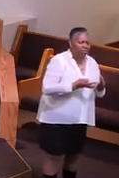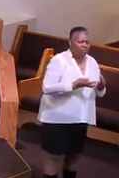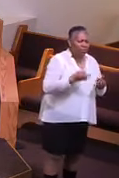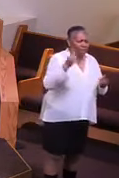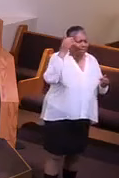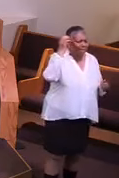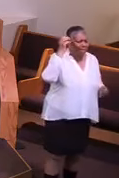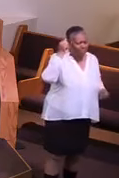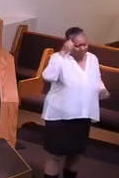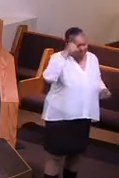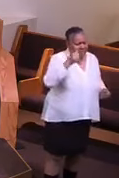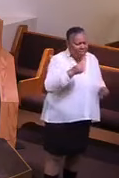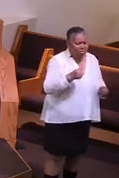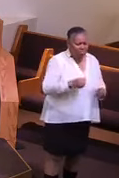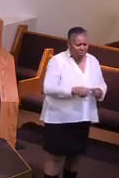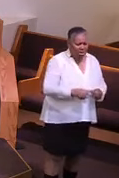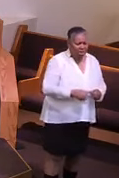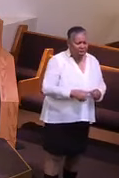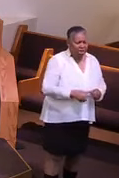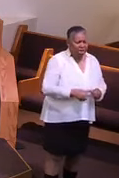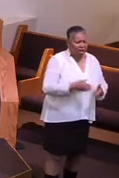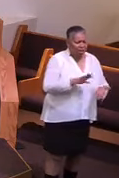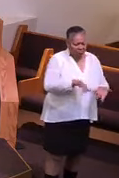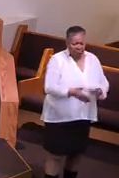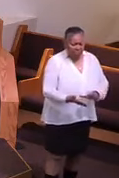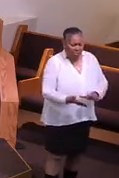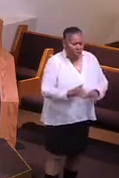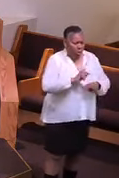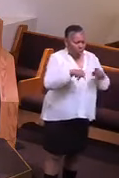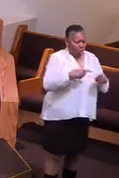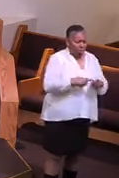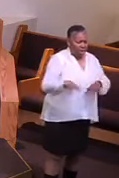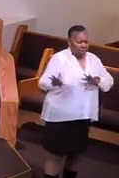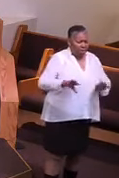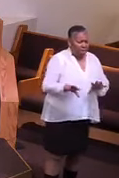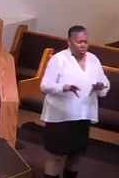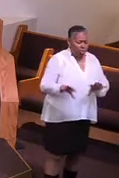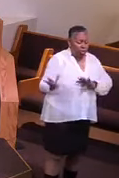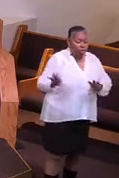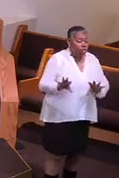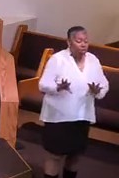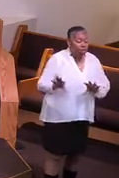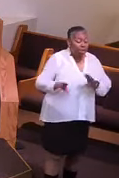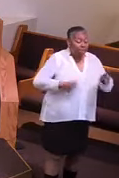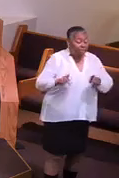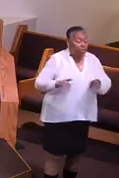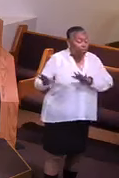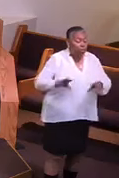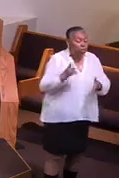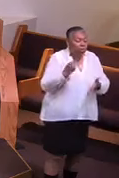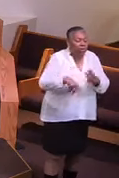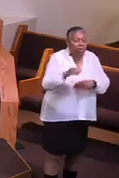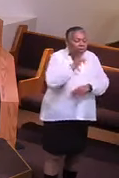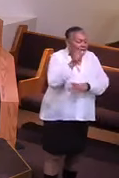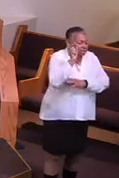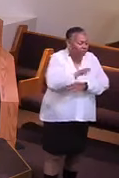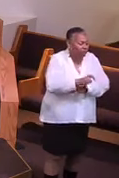of the deceased when folks are going beyond what they're supposed to do. Unfortunately, the preacher got